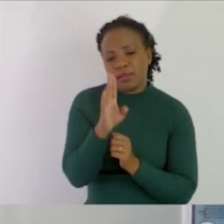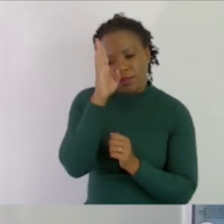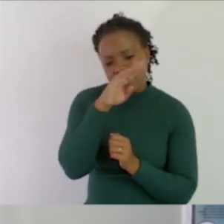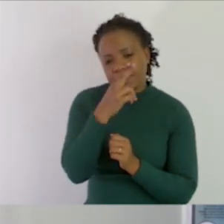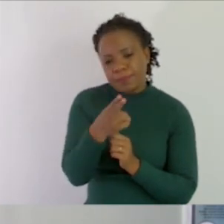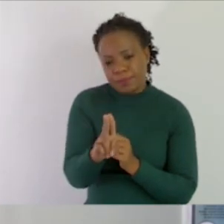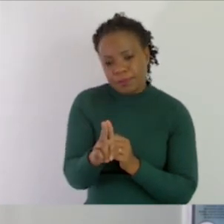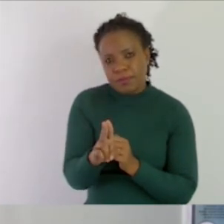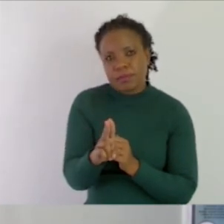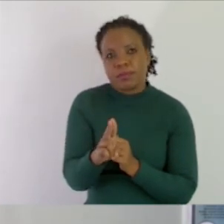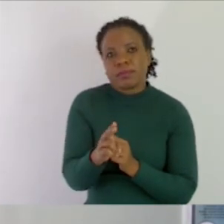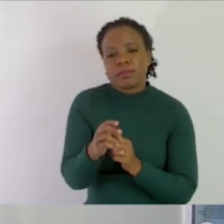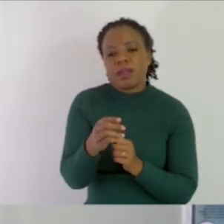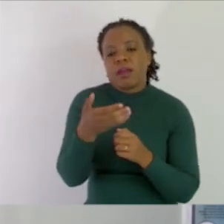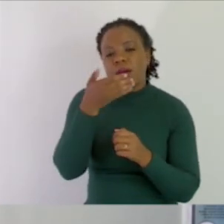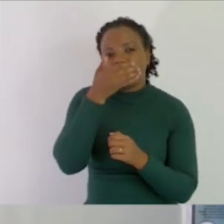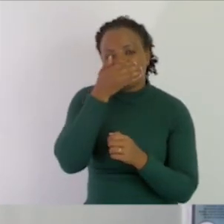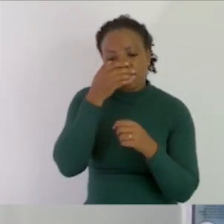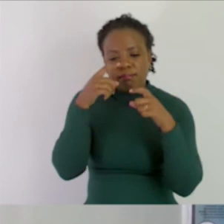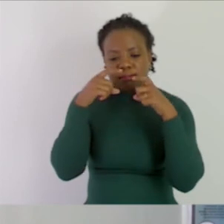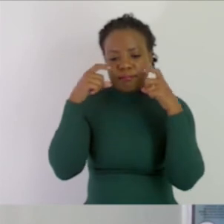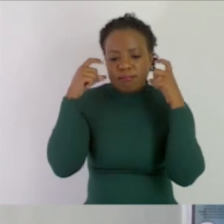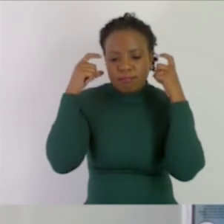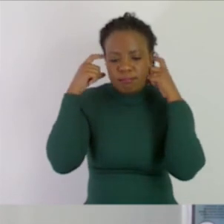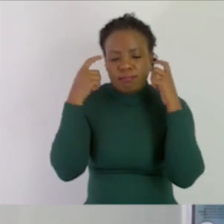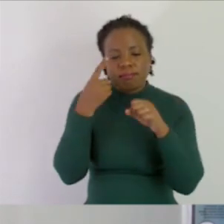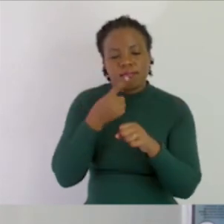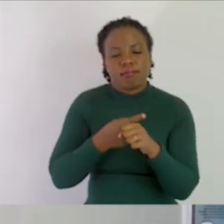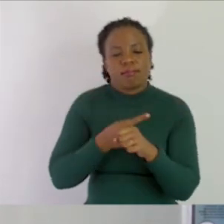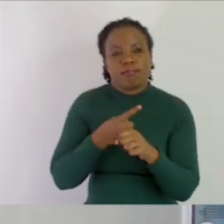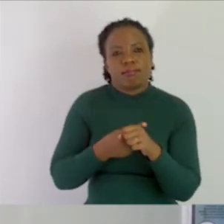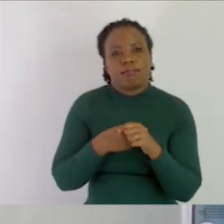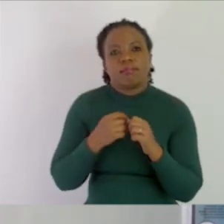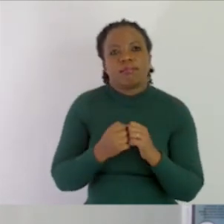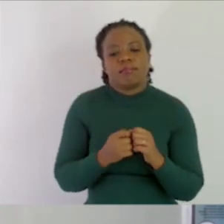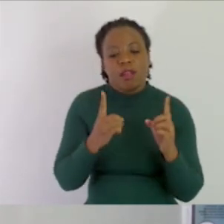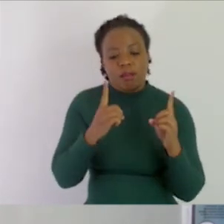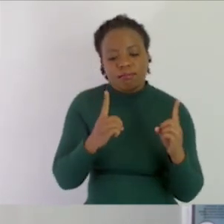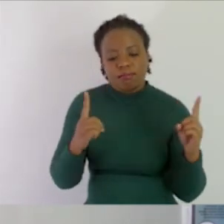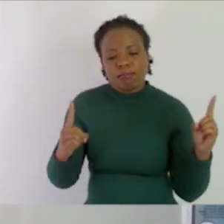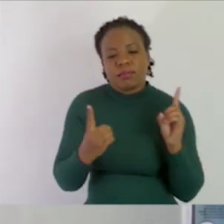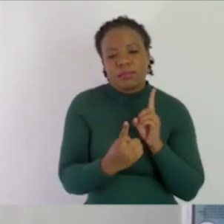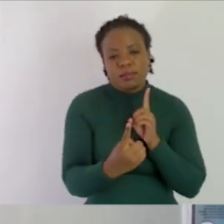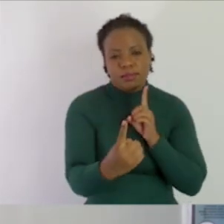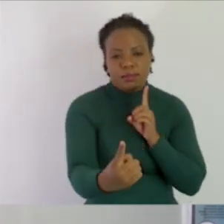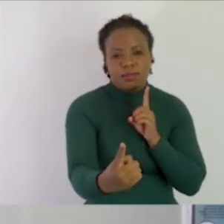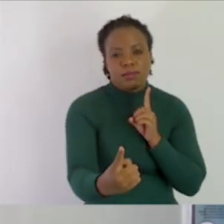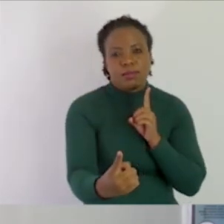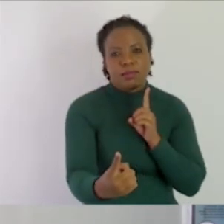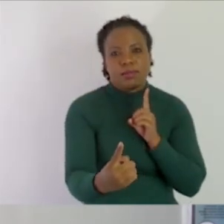to keep our masks on and maintain the social